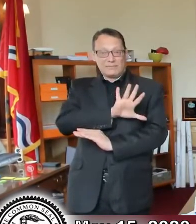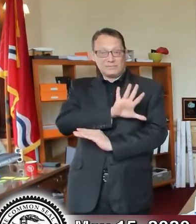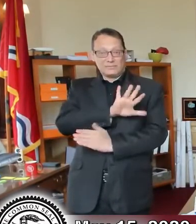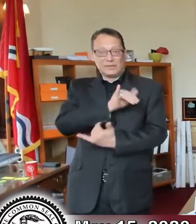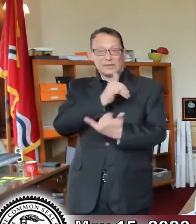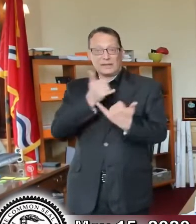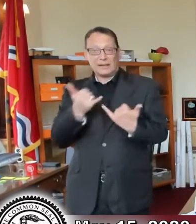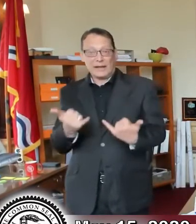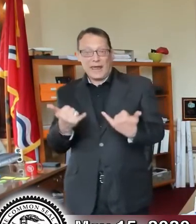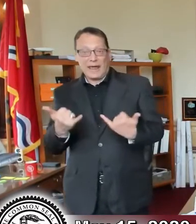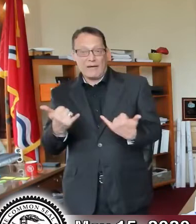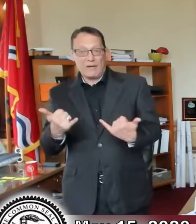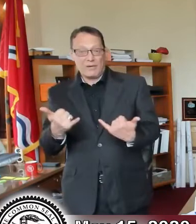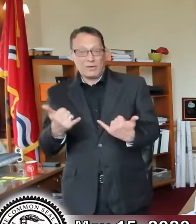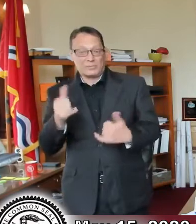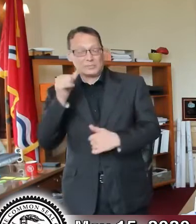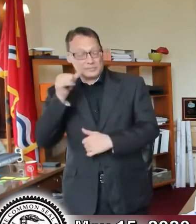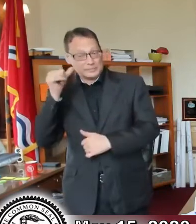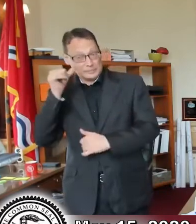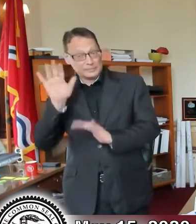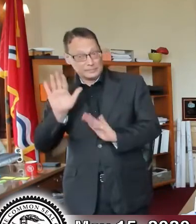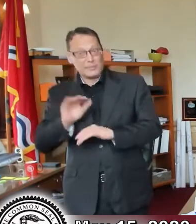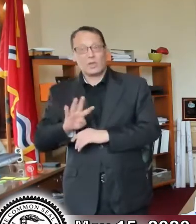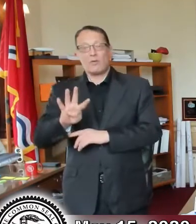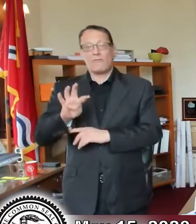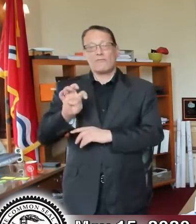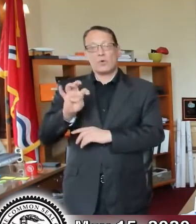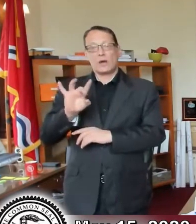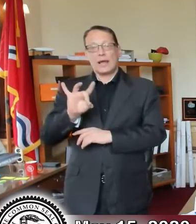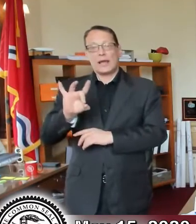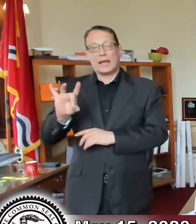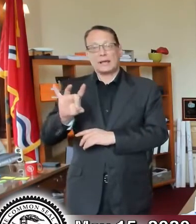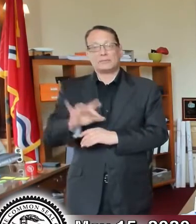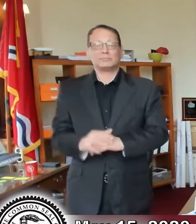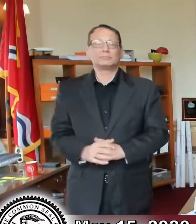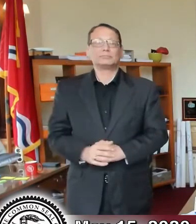775 to yesterday, 488.